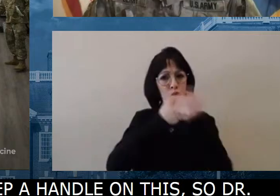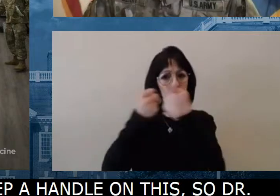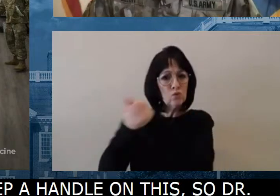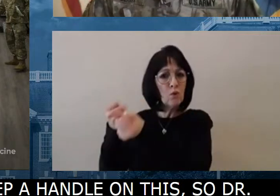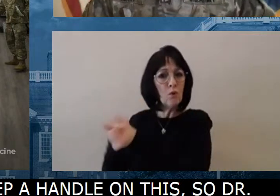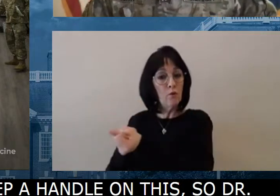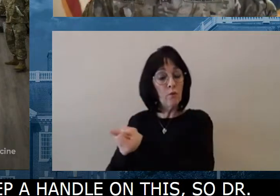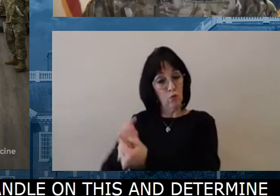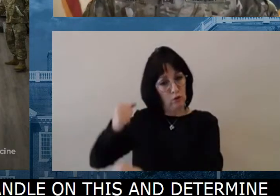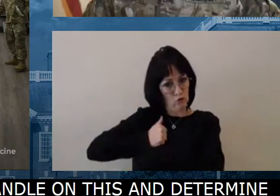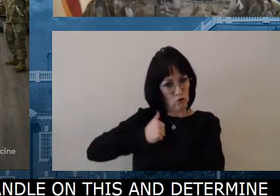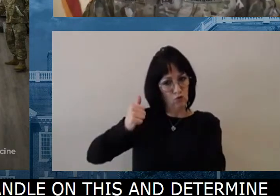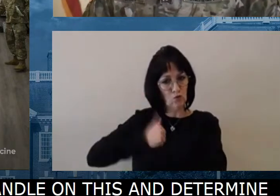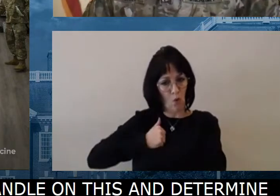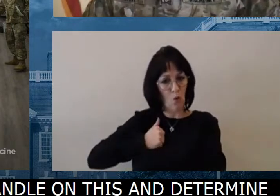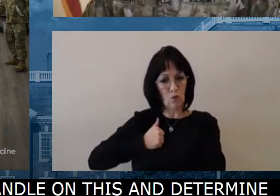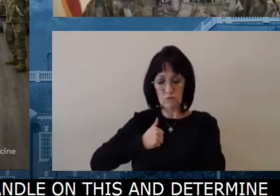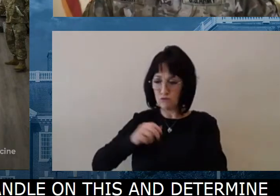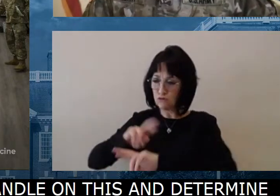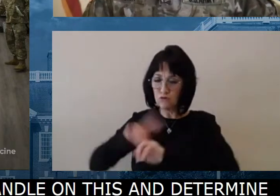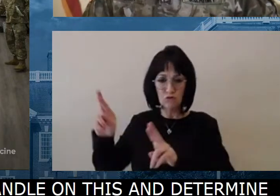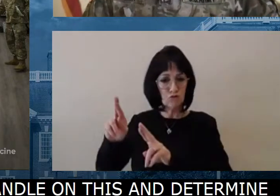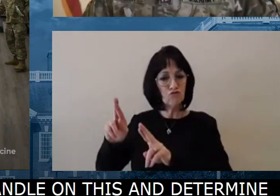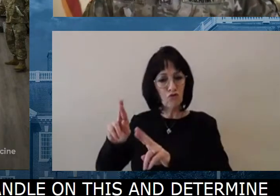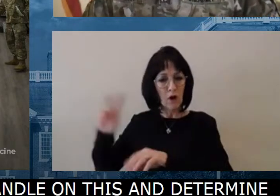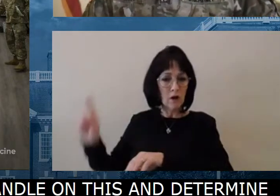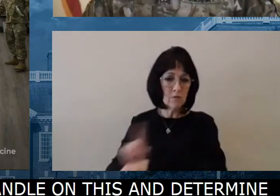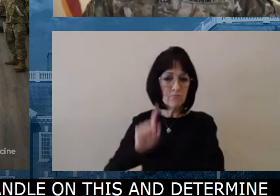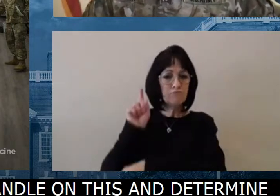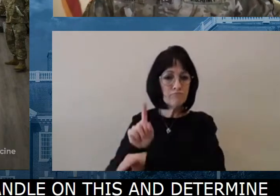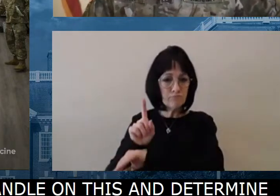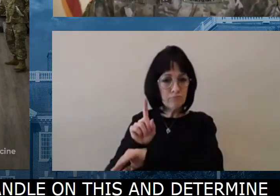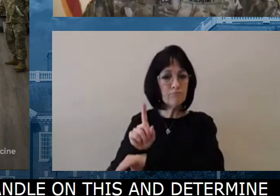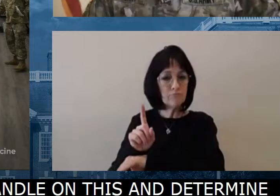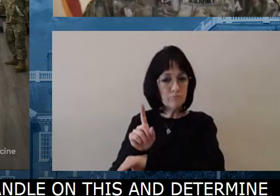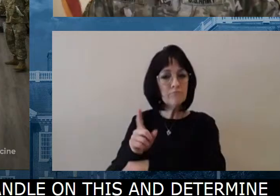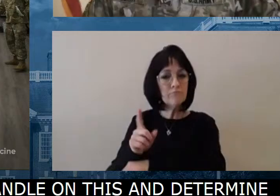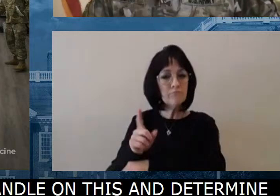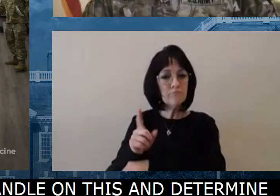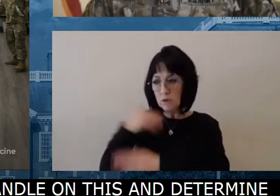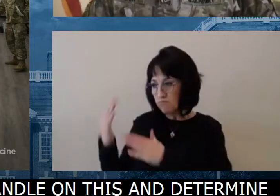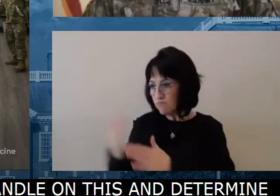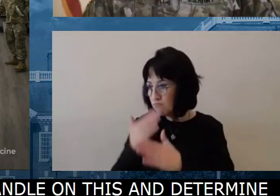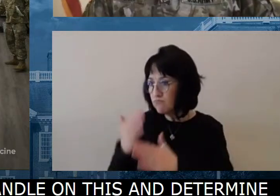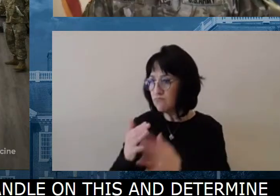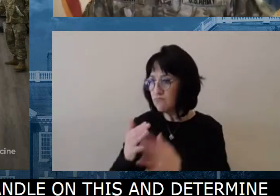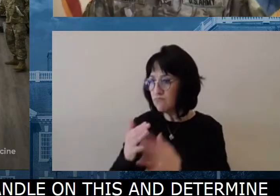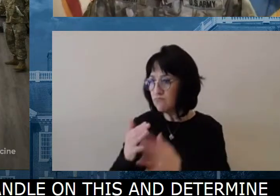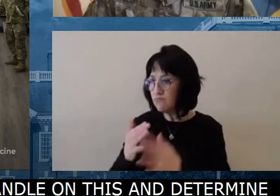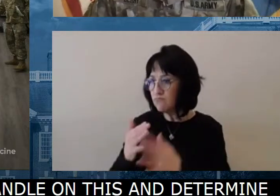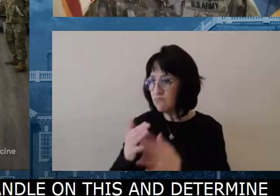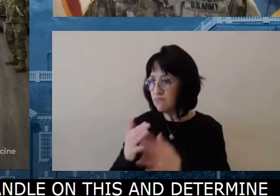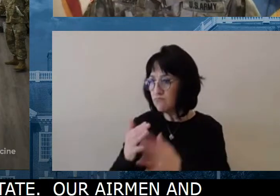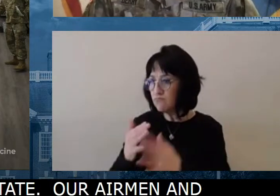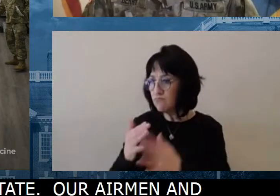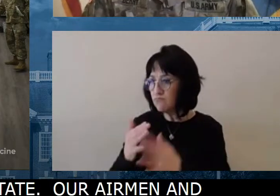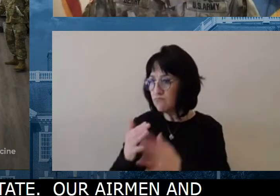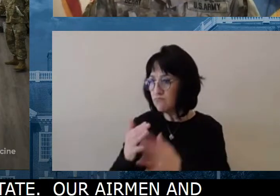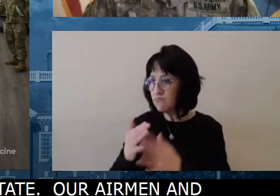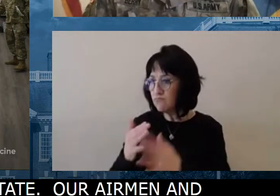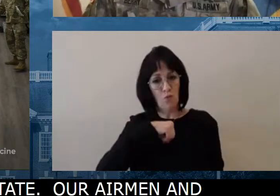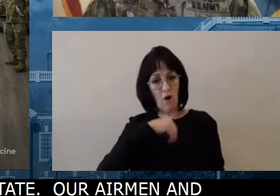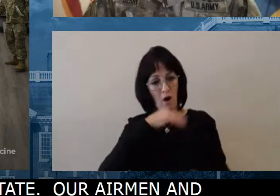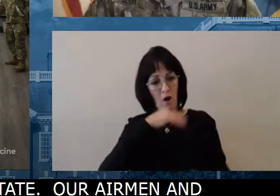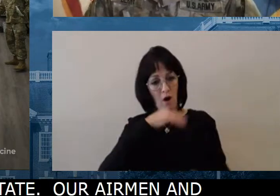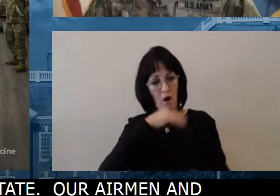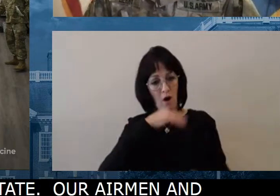and they're really appreciative of the opportunity to be called on by the governor and by our team to come out and